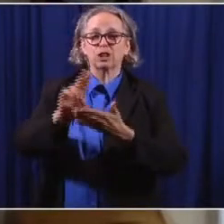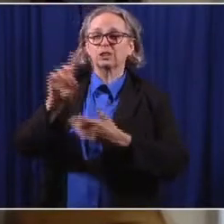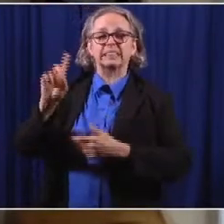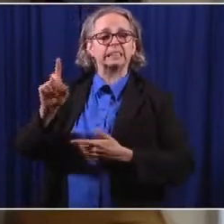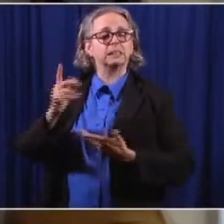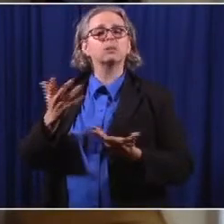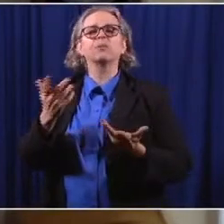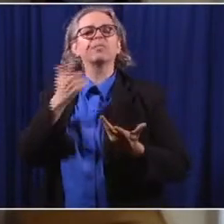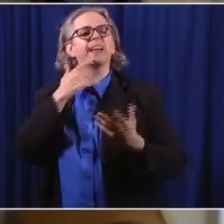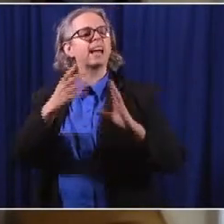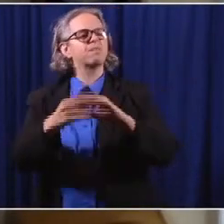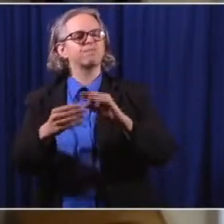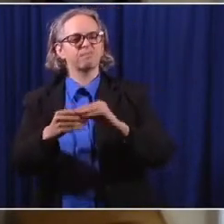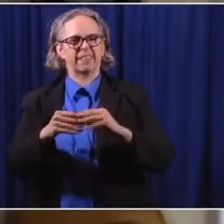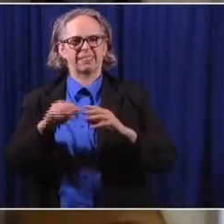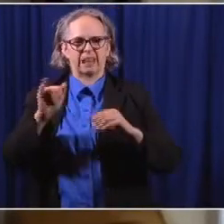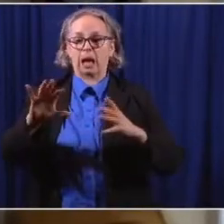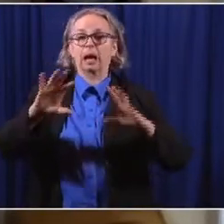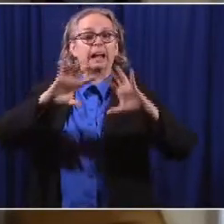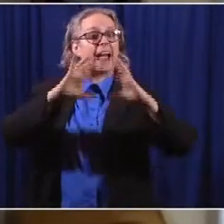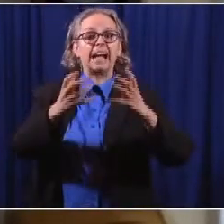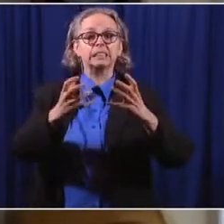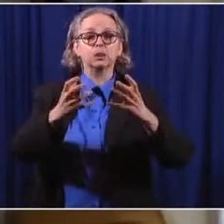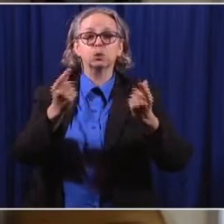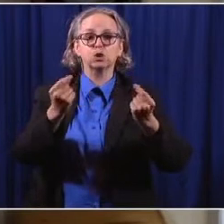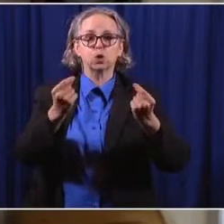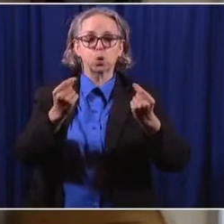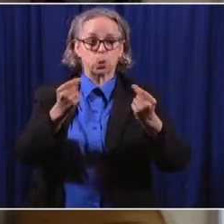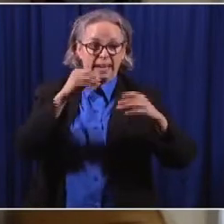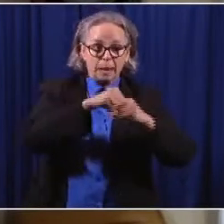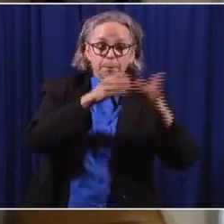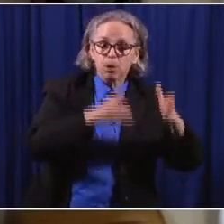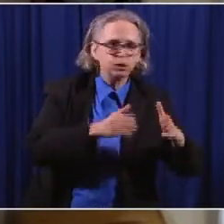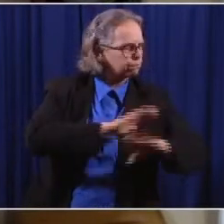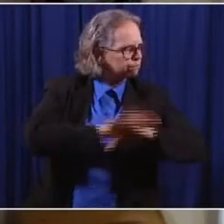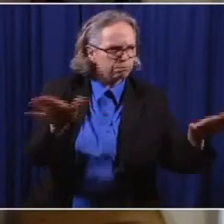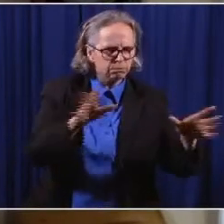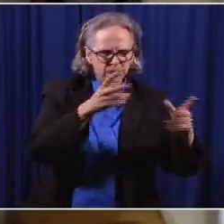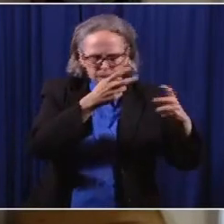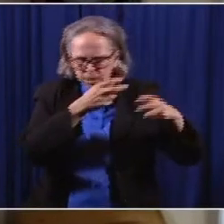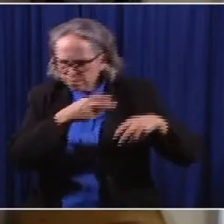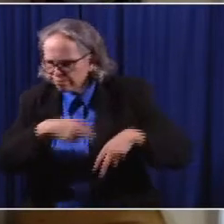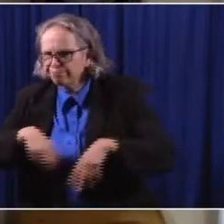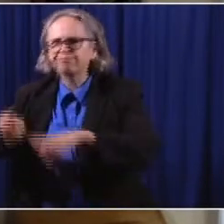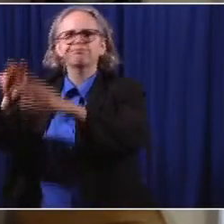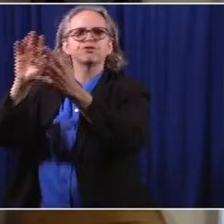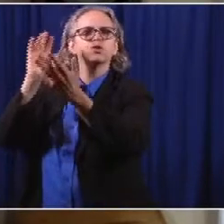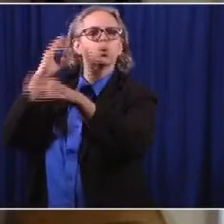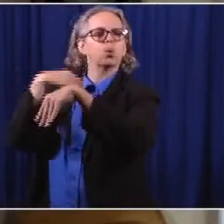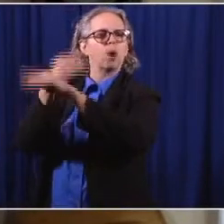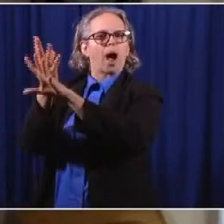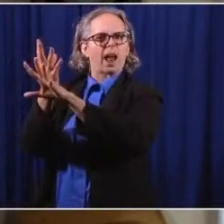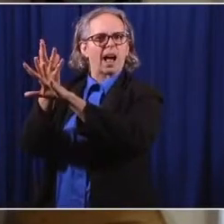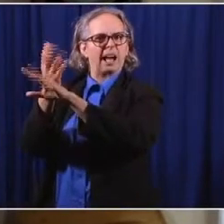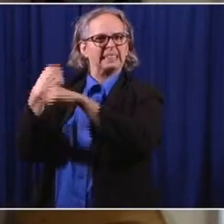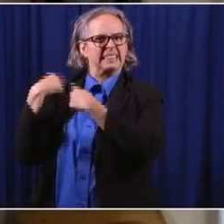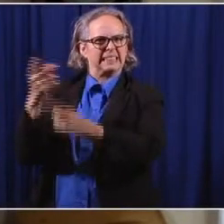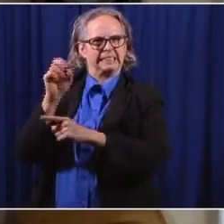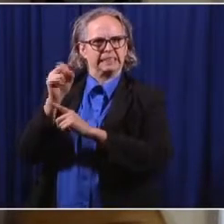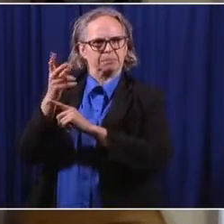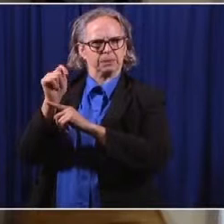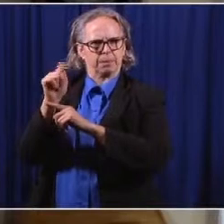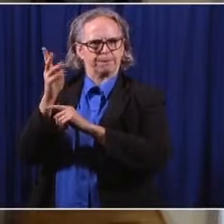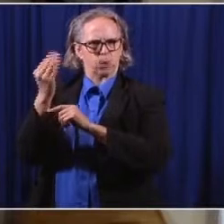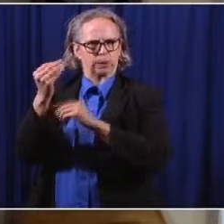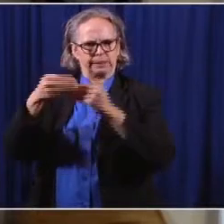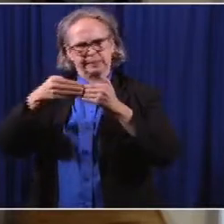remote through September 14th to slow the spread. In addition to the University of Dayton student cases, there continues